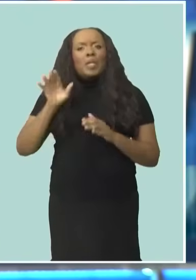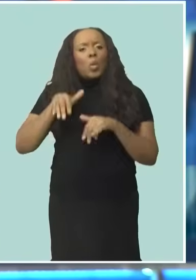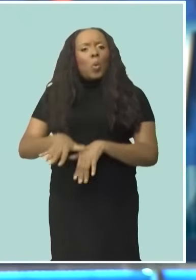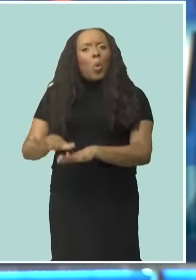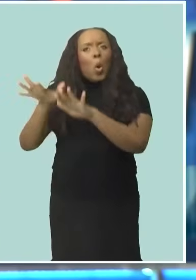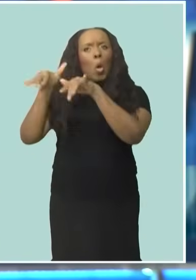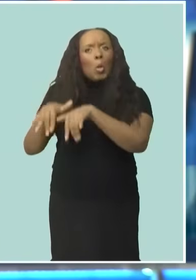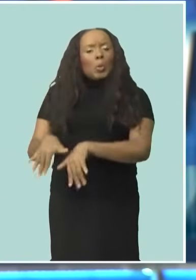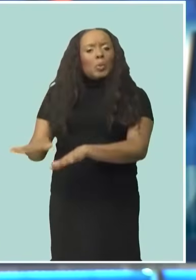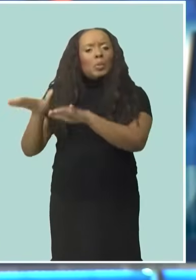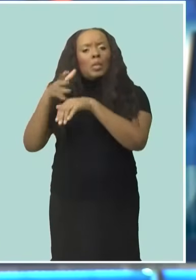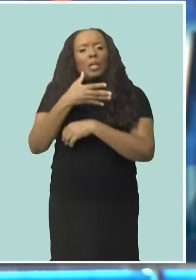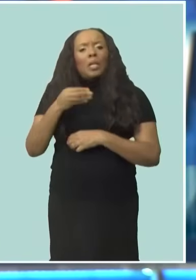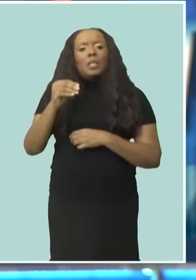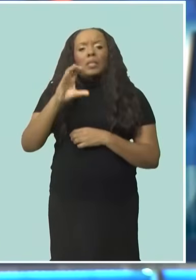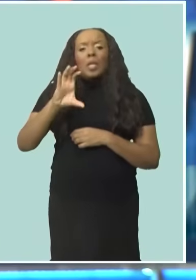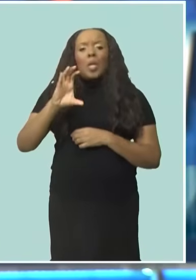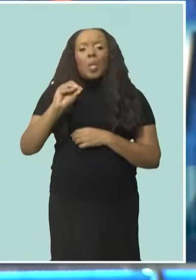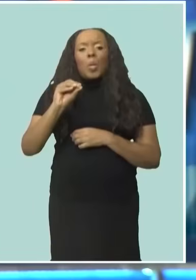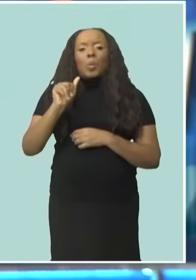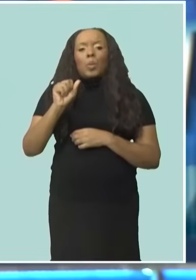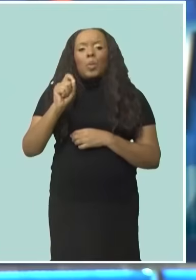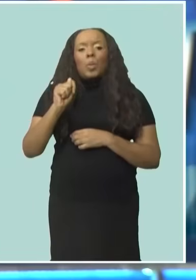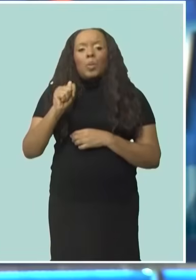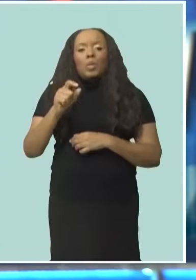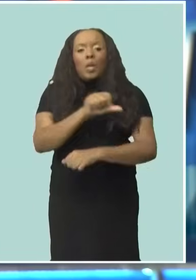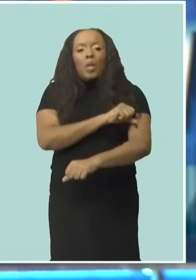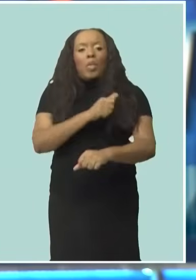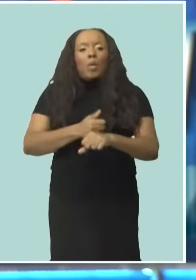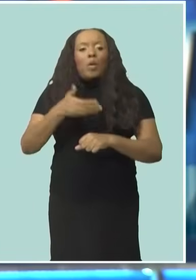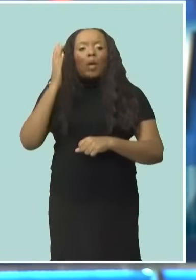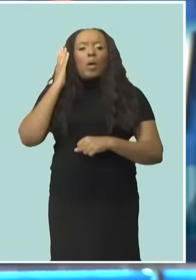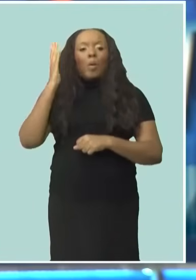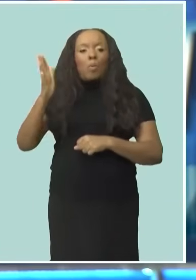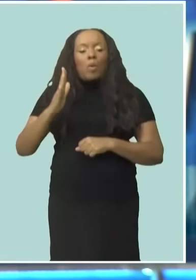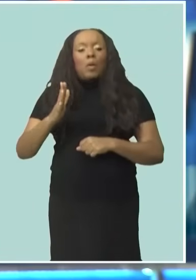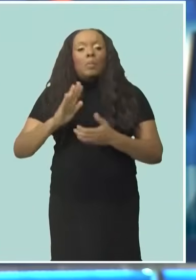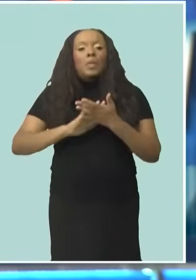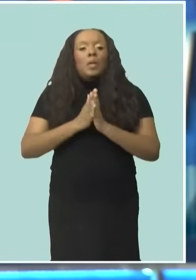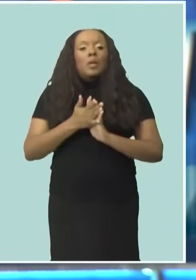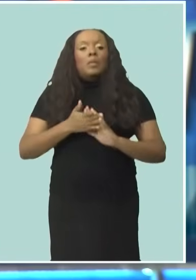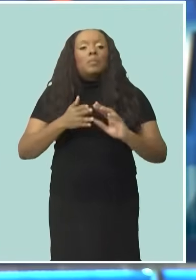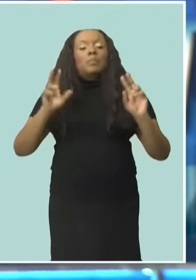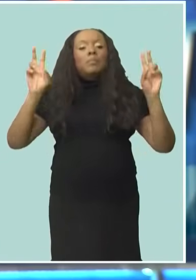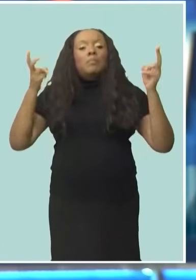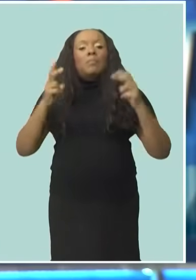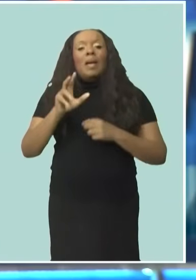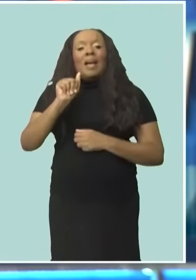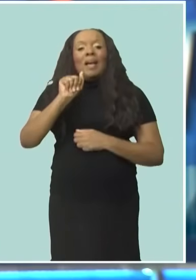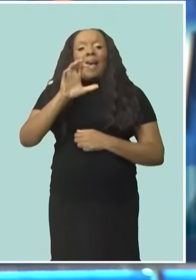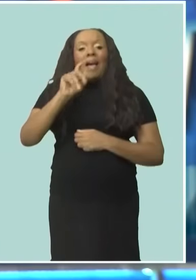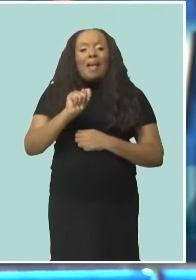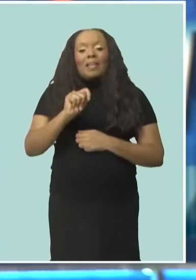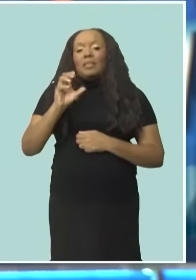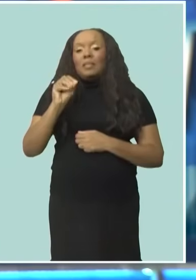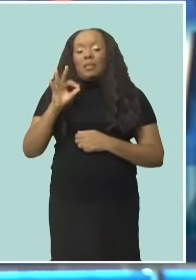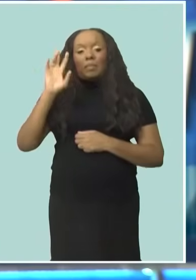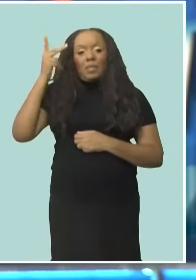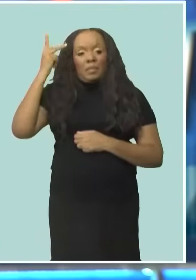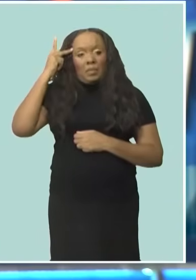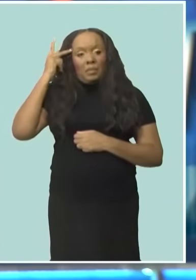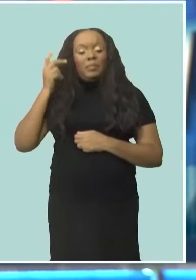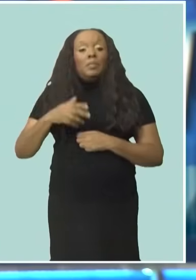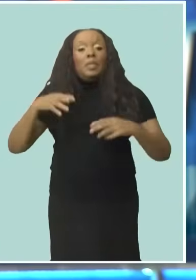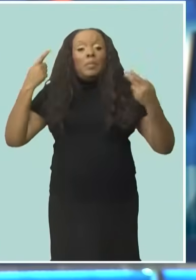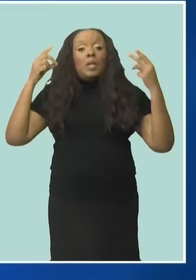will be established by an Act of Parliament within the coming days. The announcement is coming from Prime Minister the Honourable PM